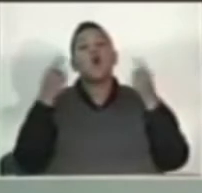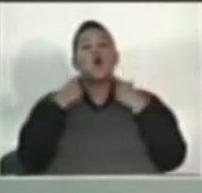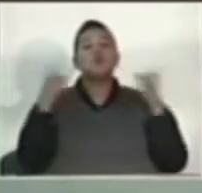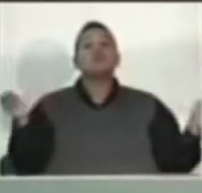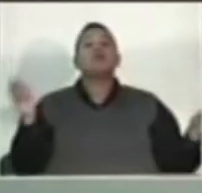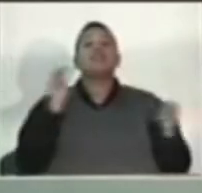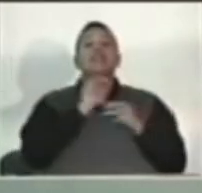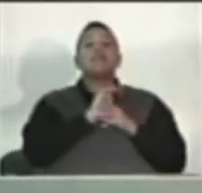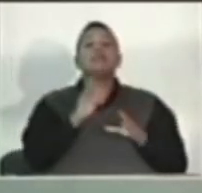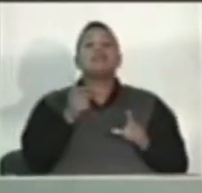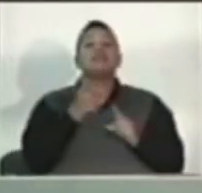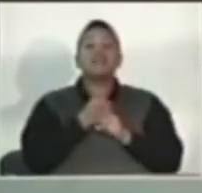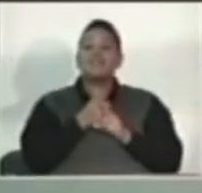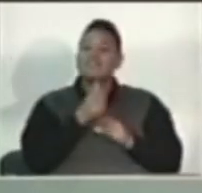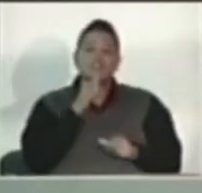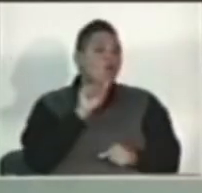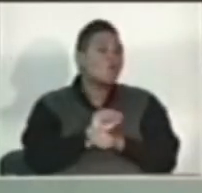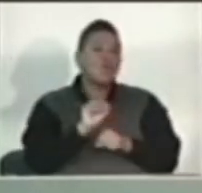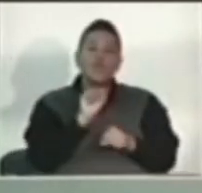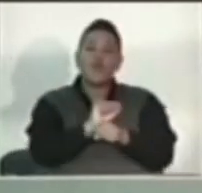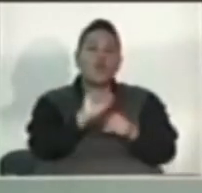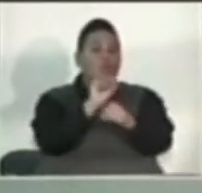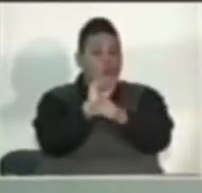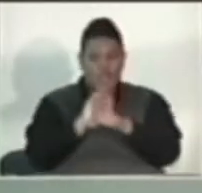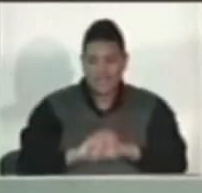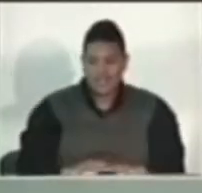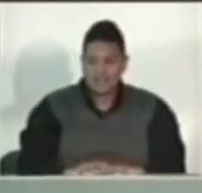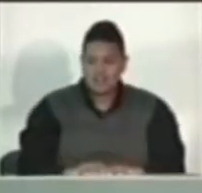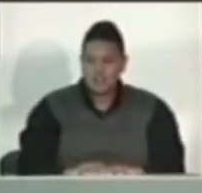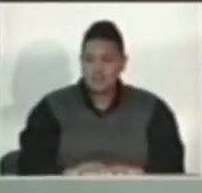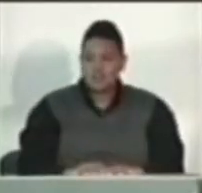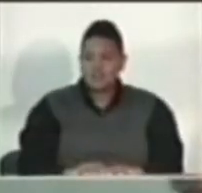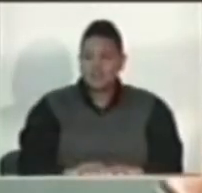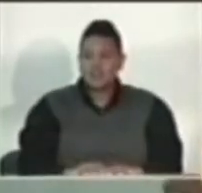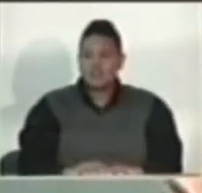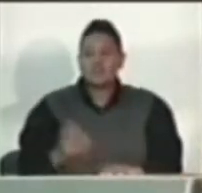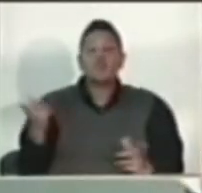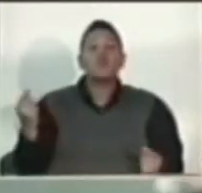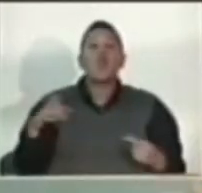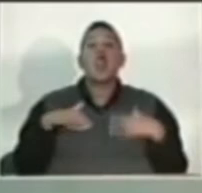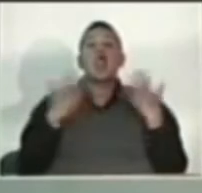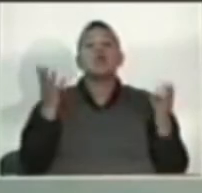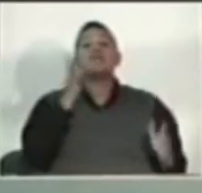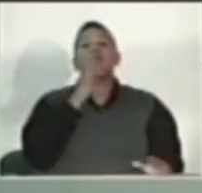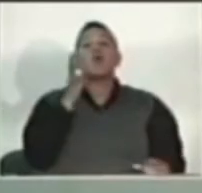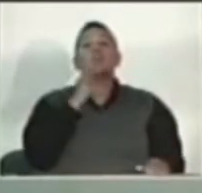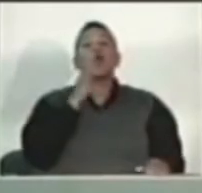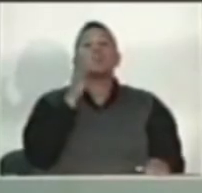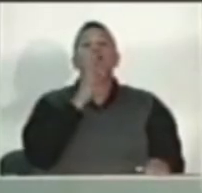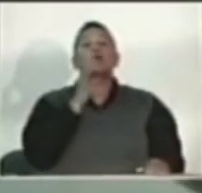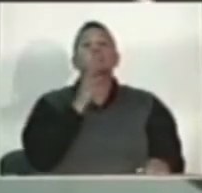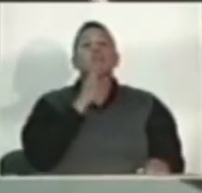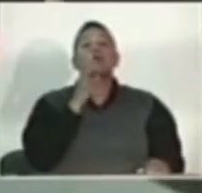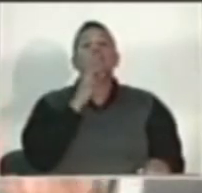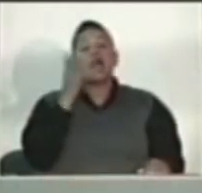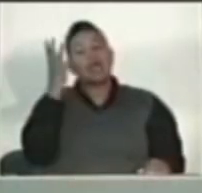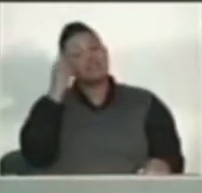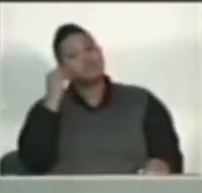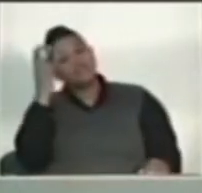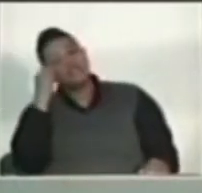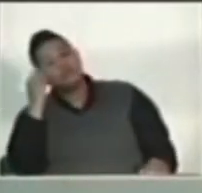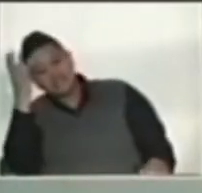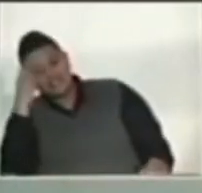ministers have not been working. They have been dragging. They have been doing a lot of talking, Mr. Speaker, and